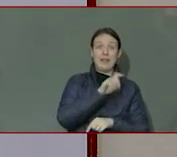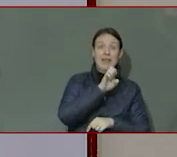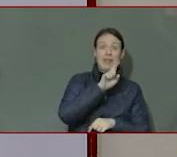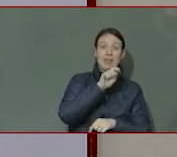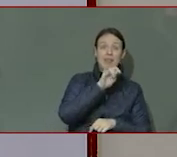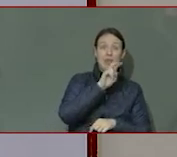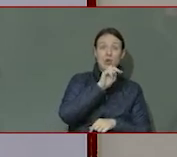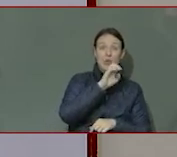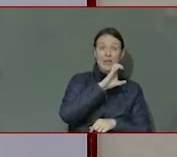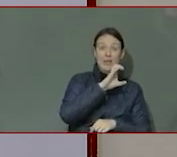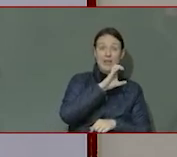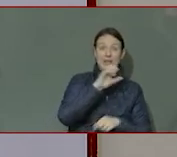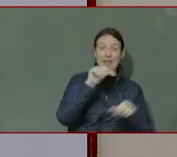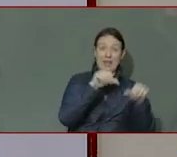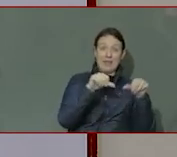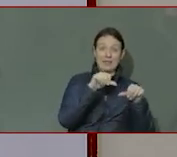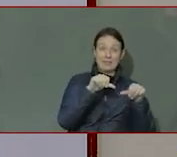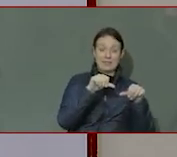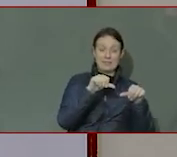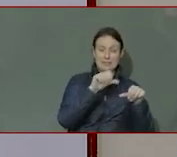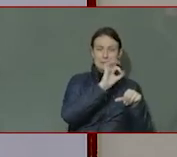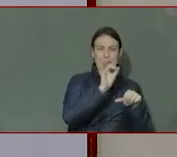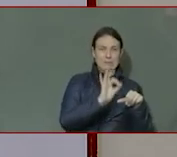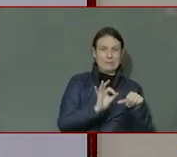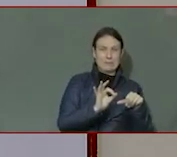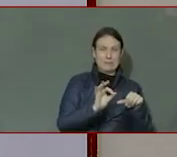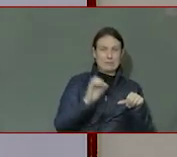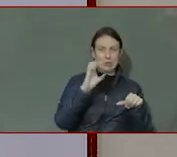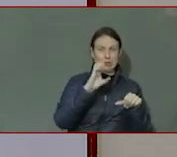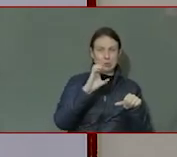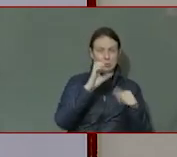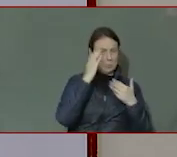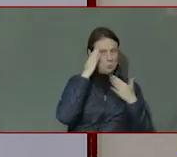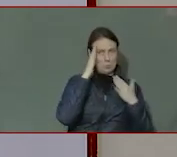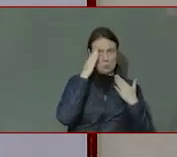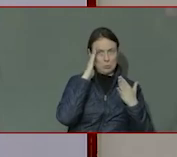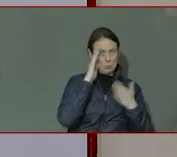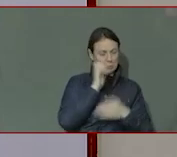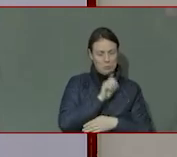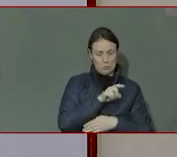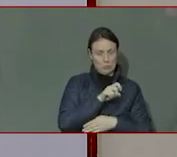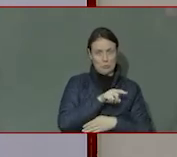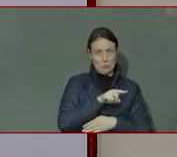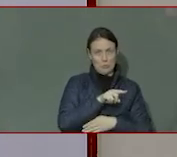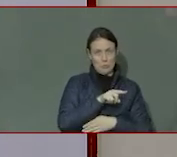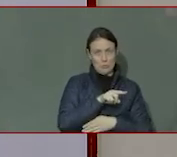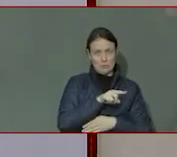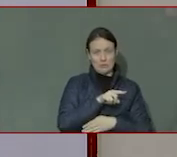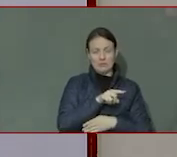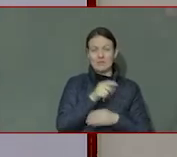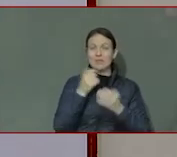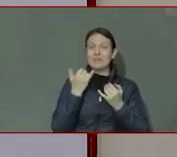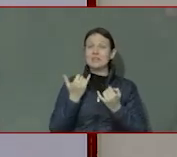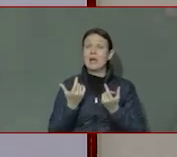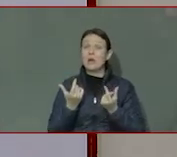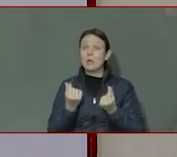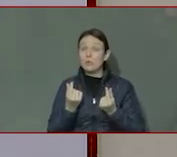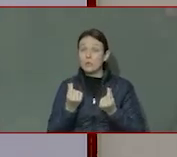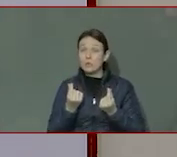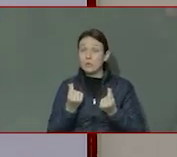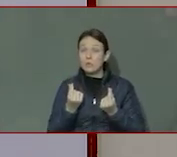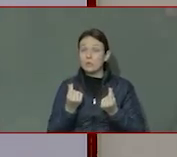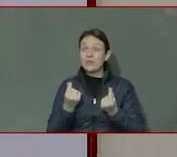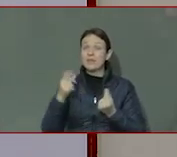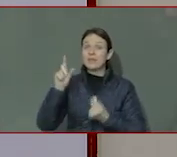acid, but they do not know the exact concentration of that ethanoic acid. So what we then do is we set up a